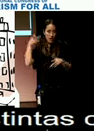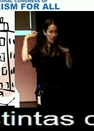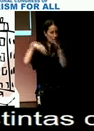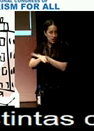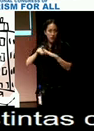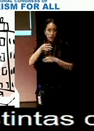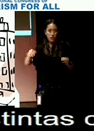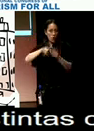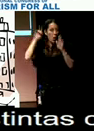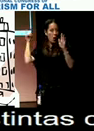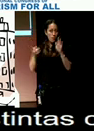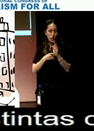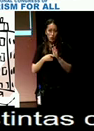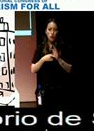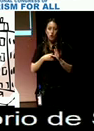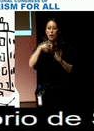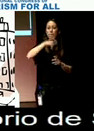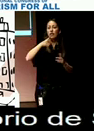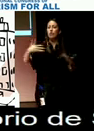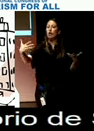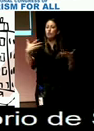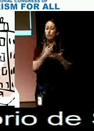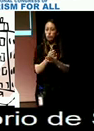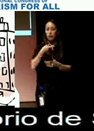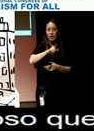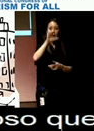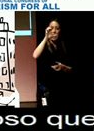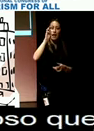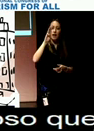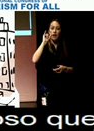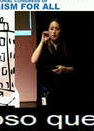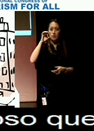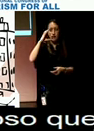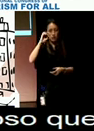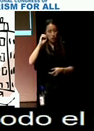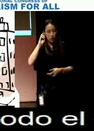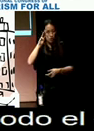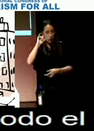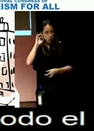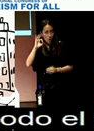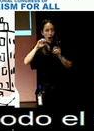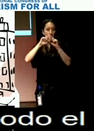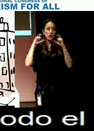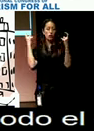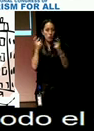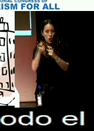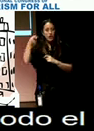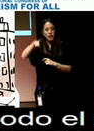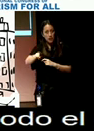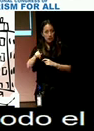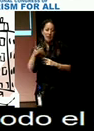which is perfectly accessible to everybody. We have created a